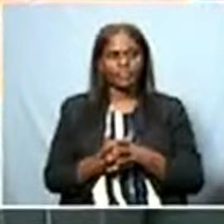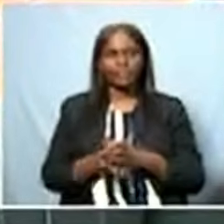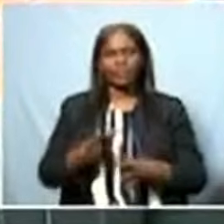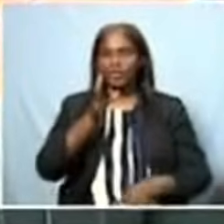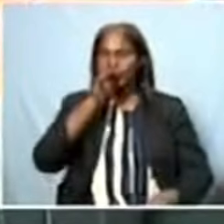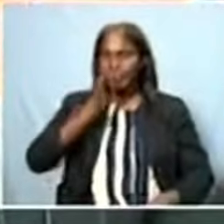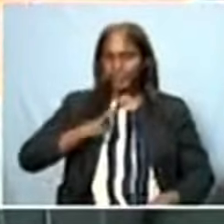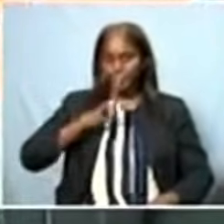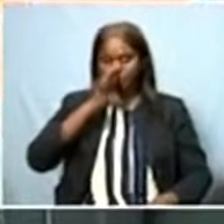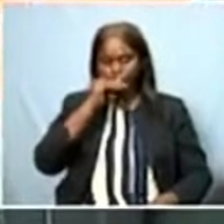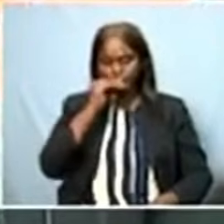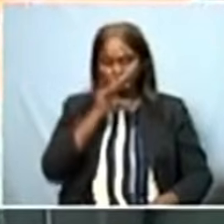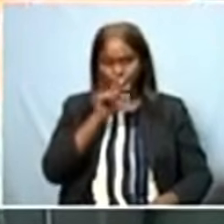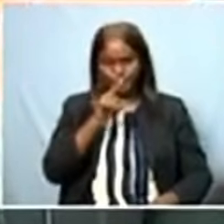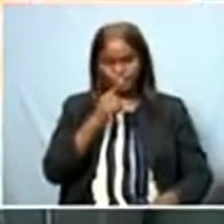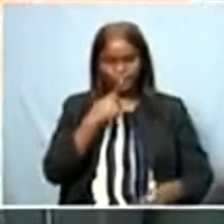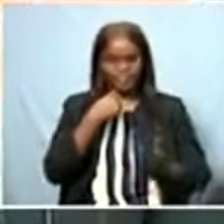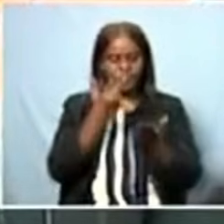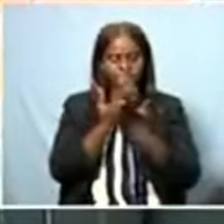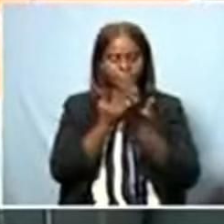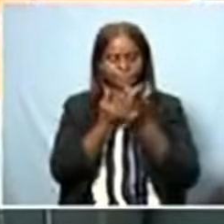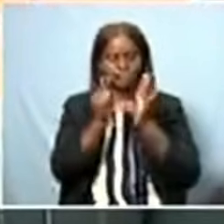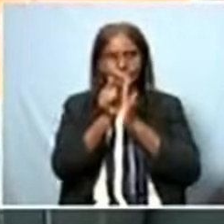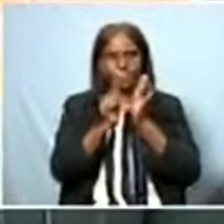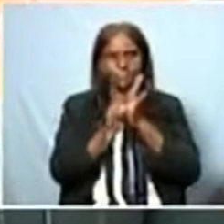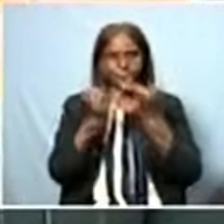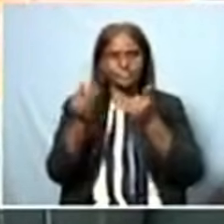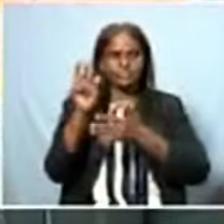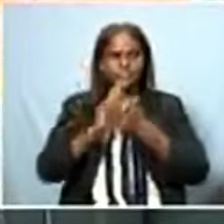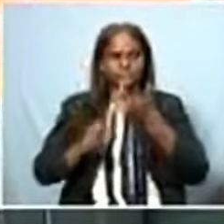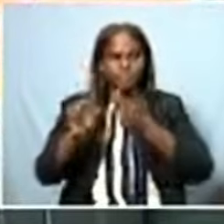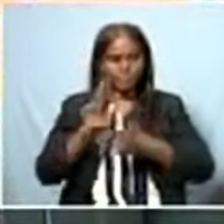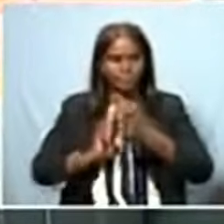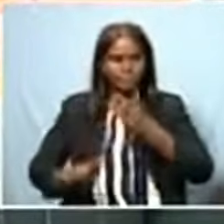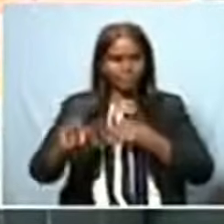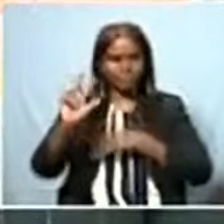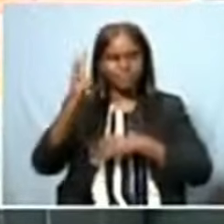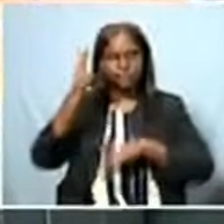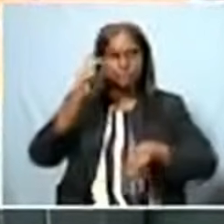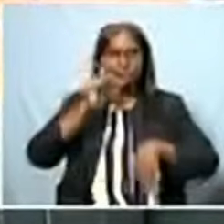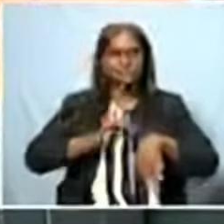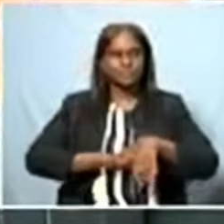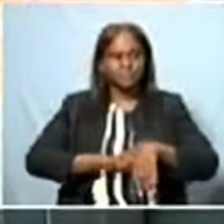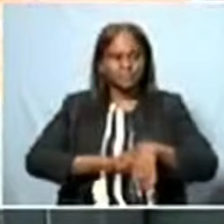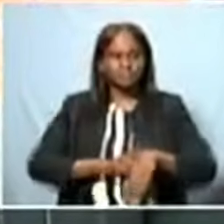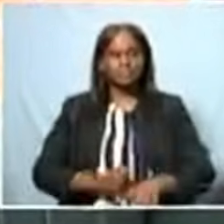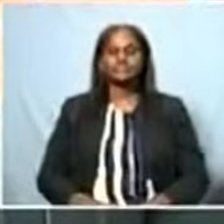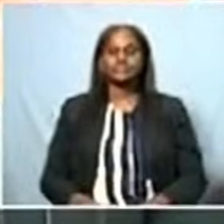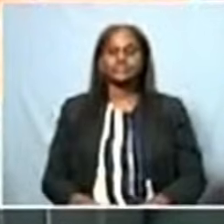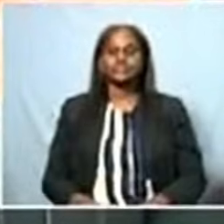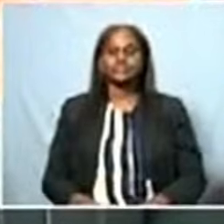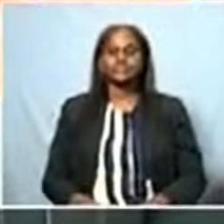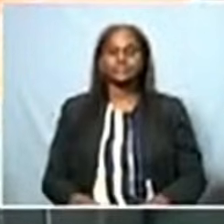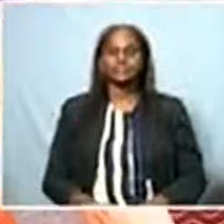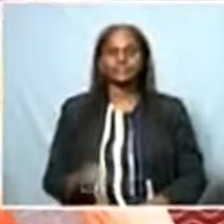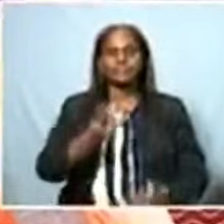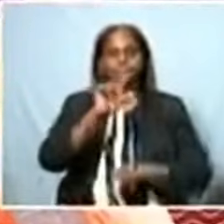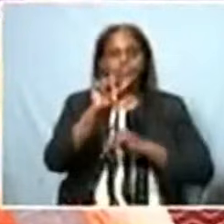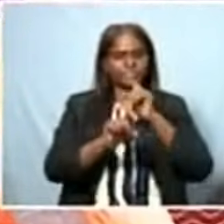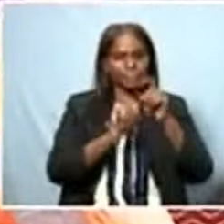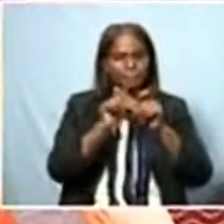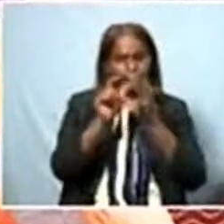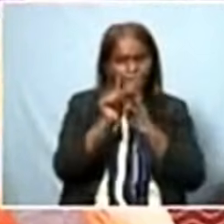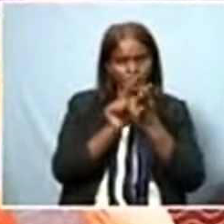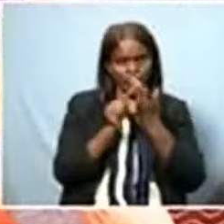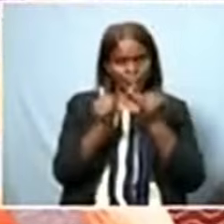Madam Speaker, I beg to move that the bill be now read the third time. The question is that